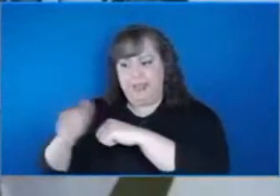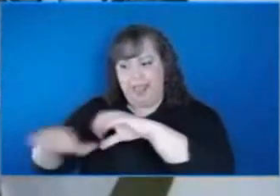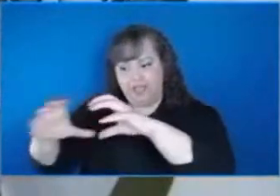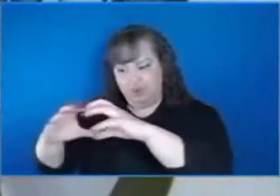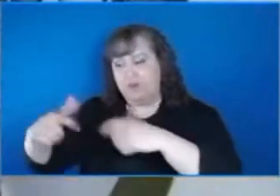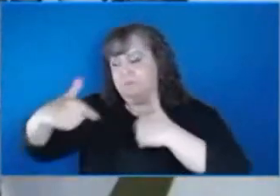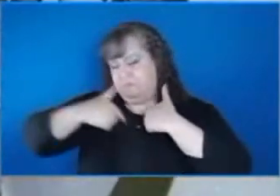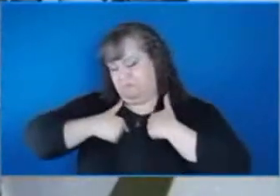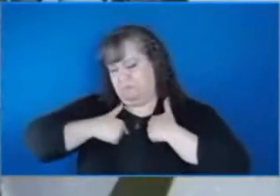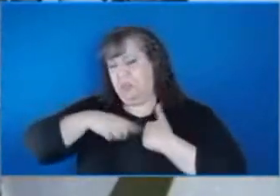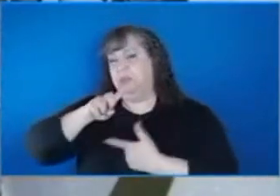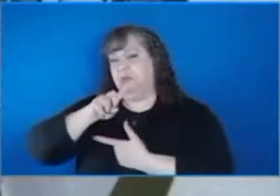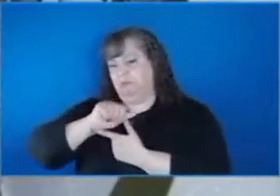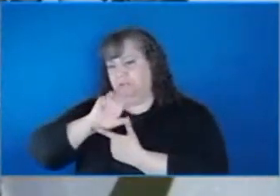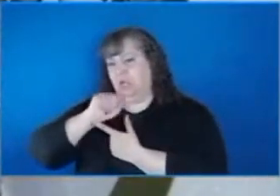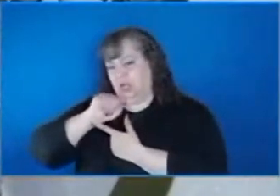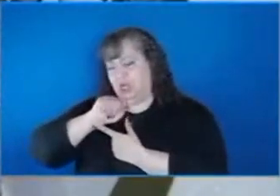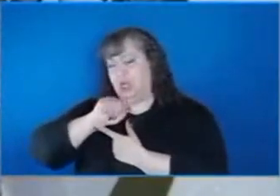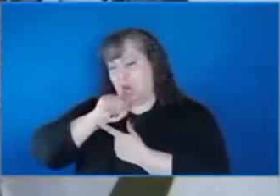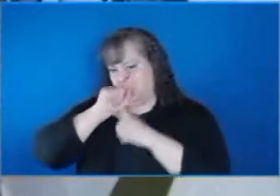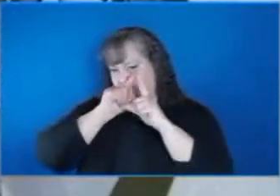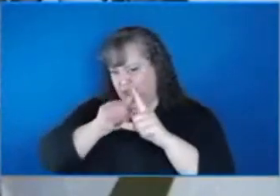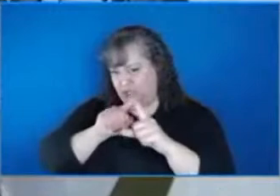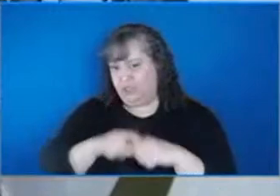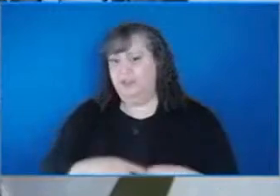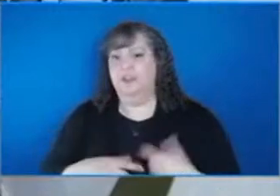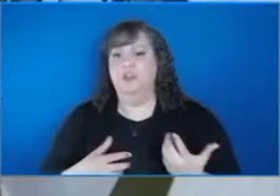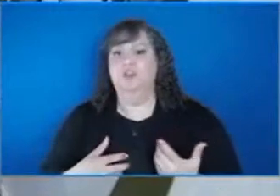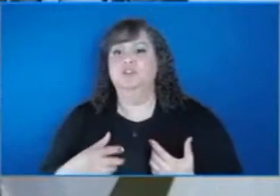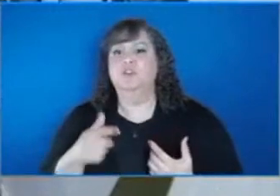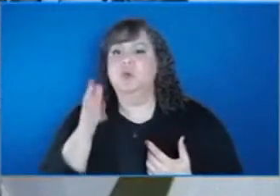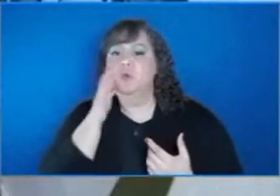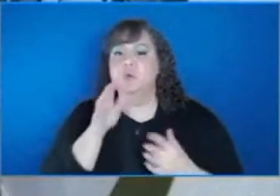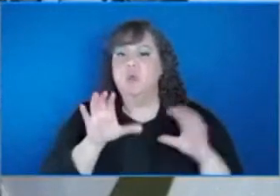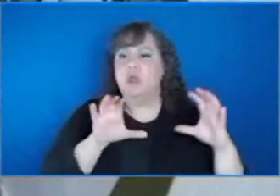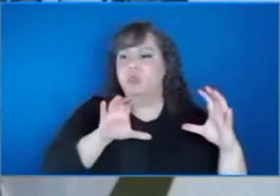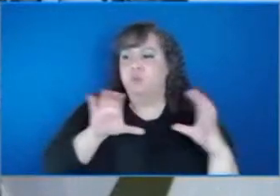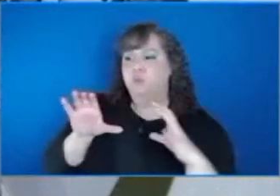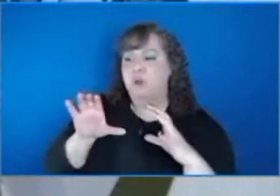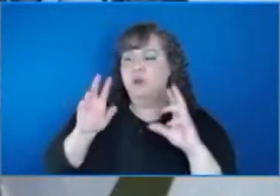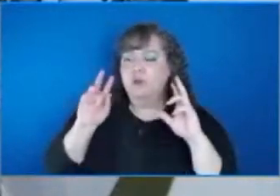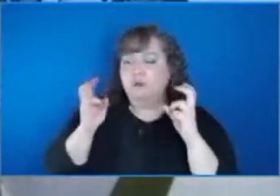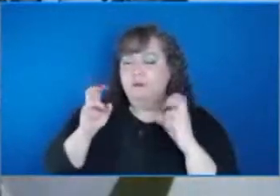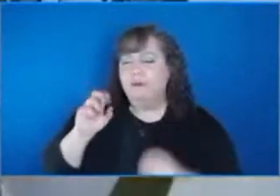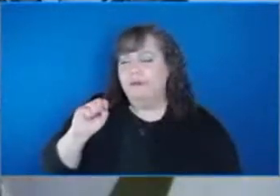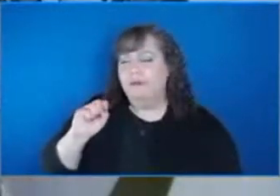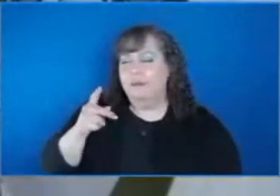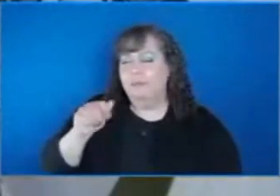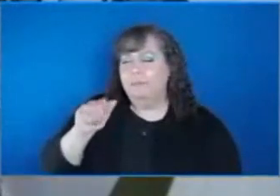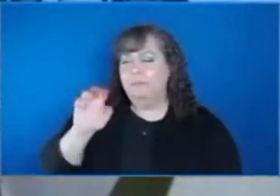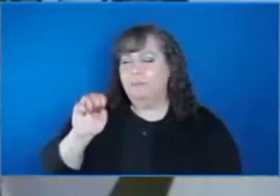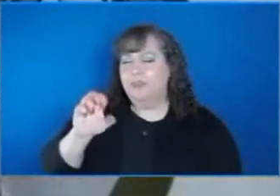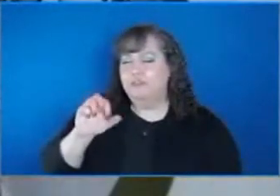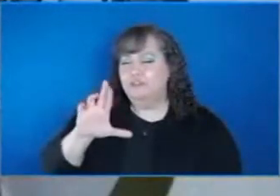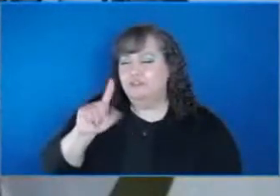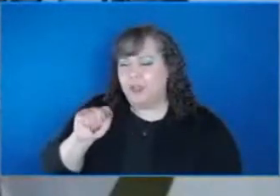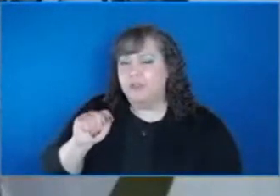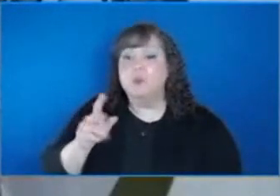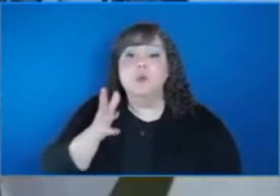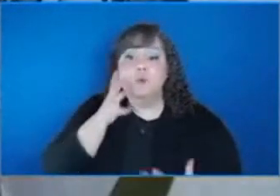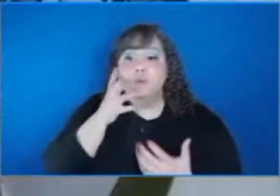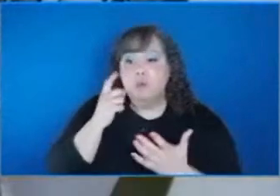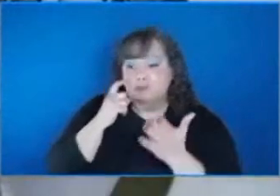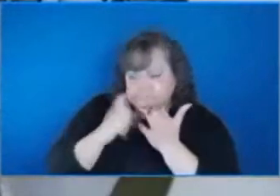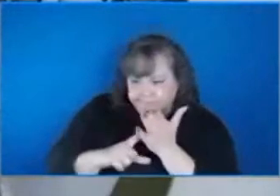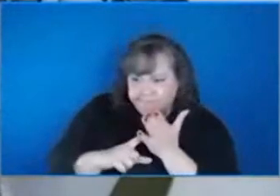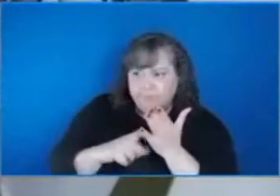to be the spacecraft. I'm going to try to throw it, and we'll look at the effect of that mass coming at him and the kinetic